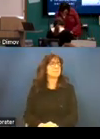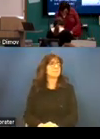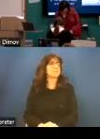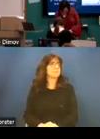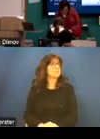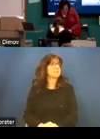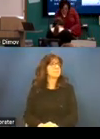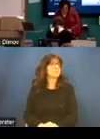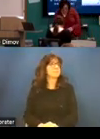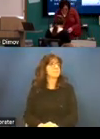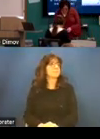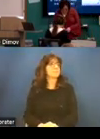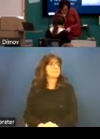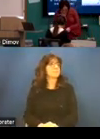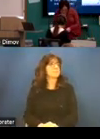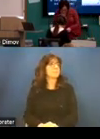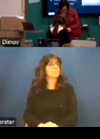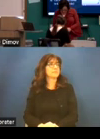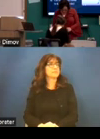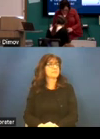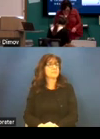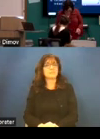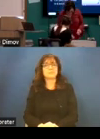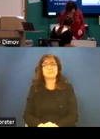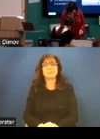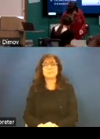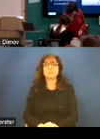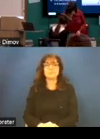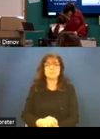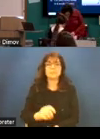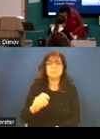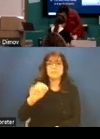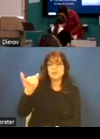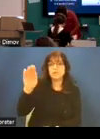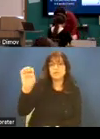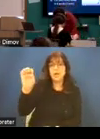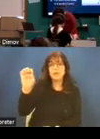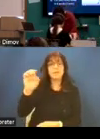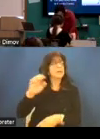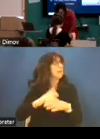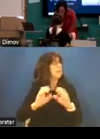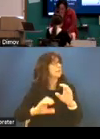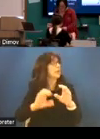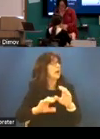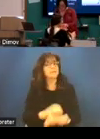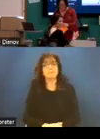Oh, I thought this was all the people. Jamie put hers in the chat as well. is live your life without